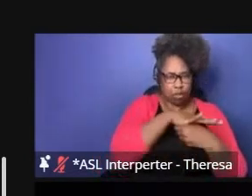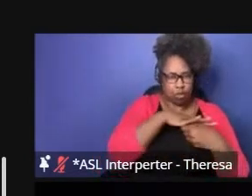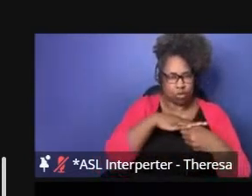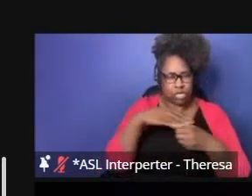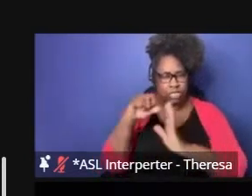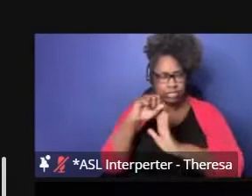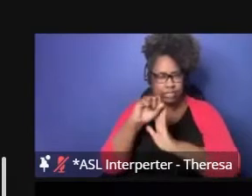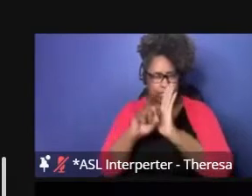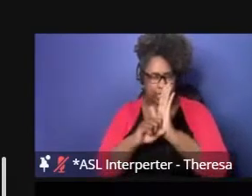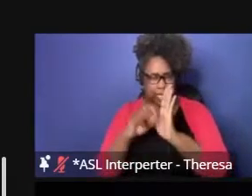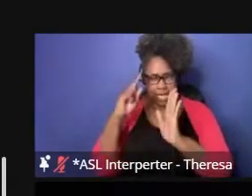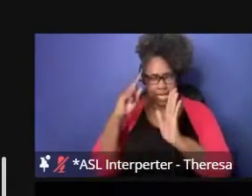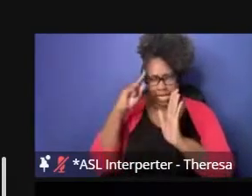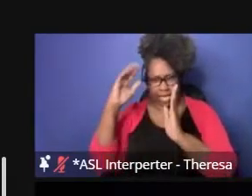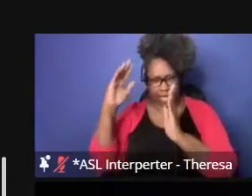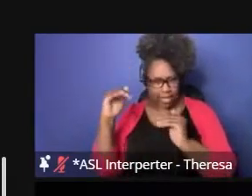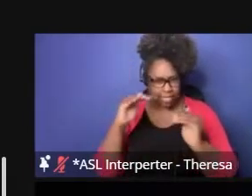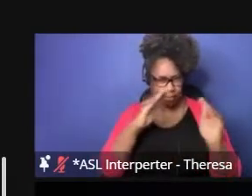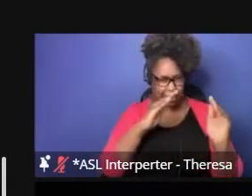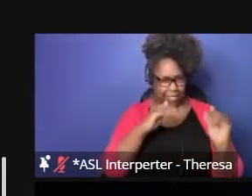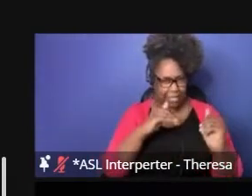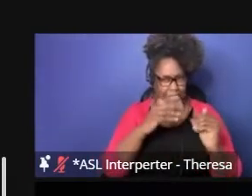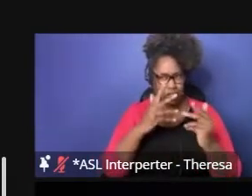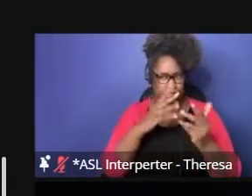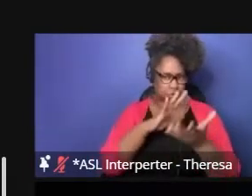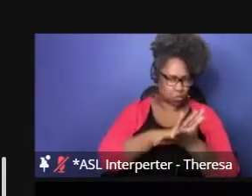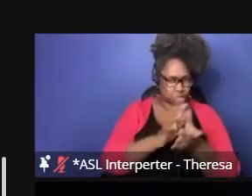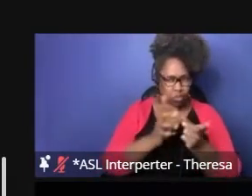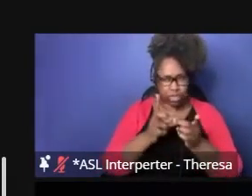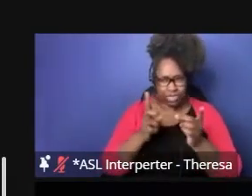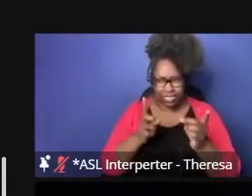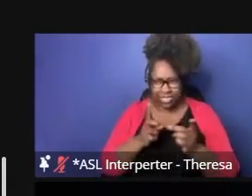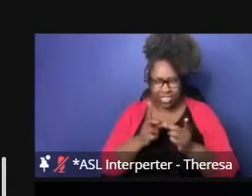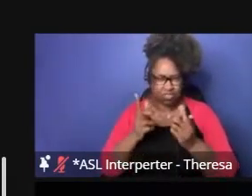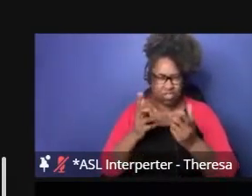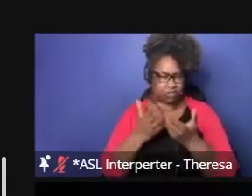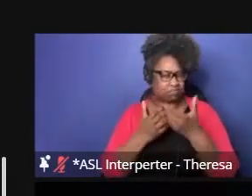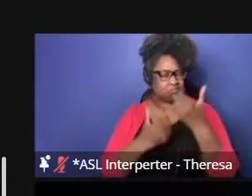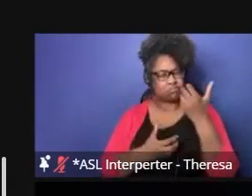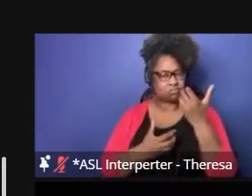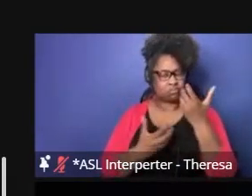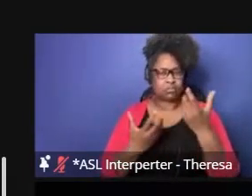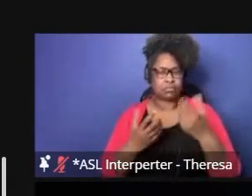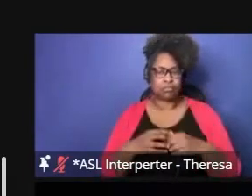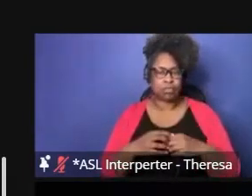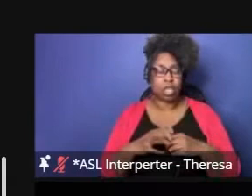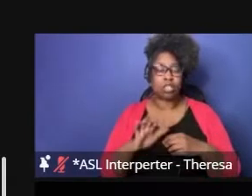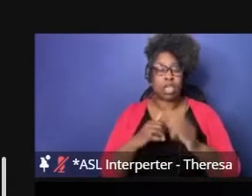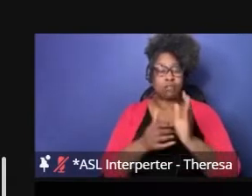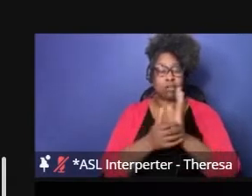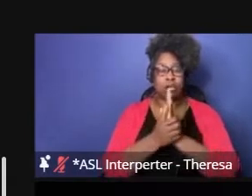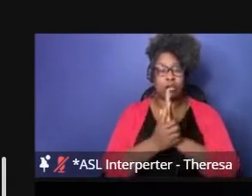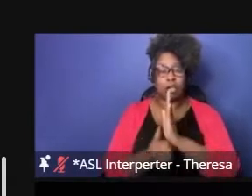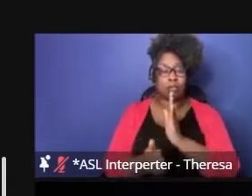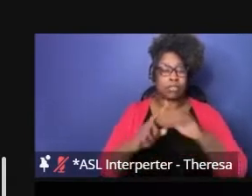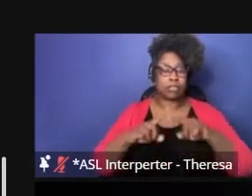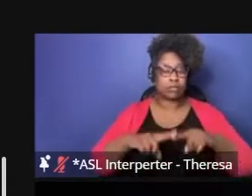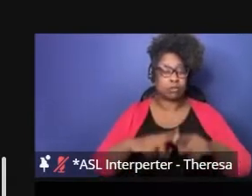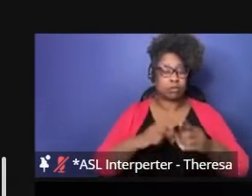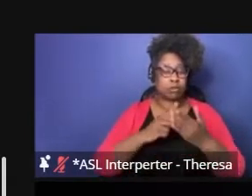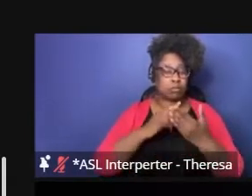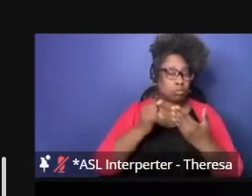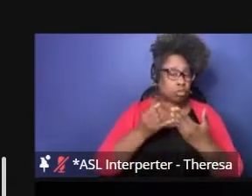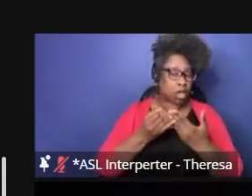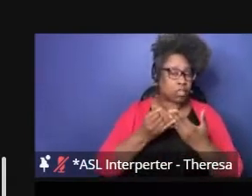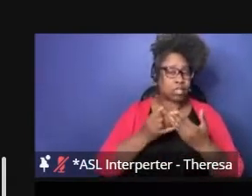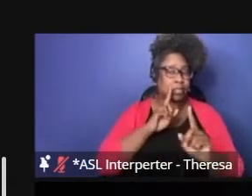and districts. So there are competency-based projects and initiatives underway that address